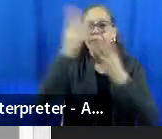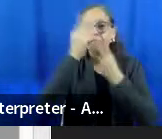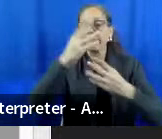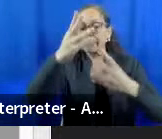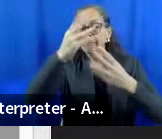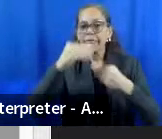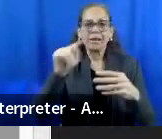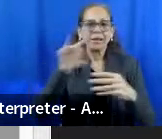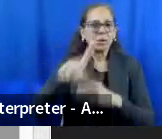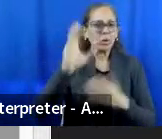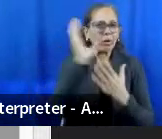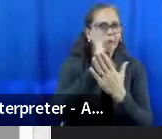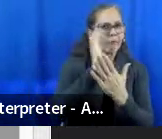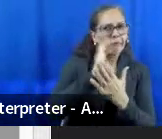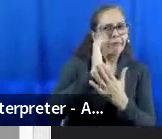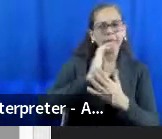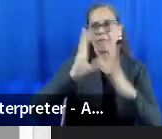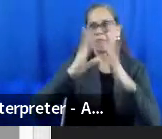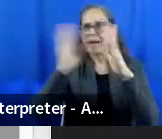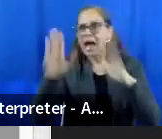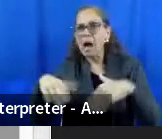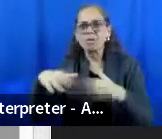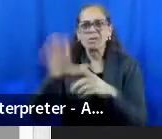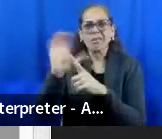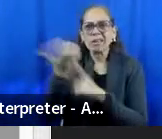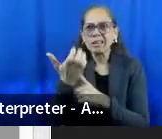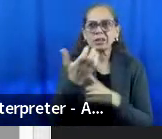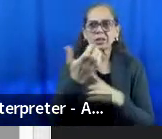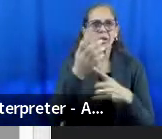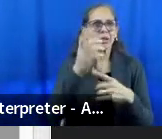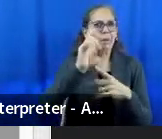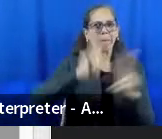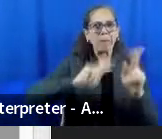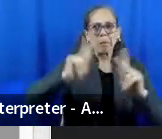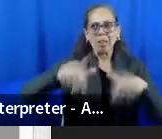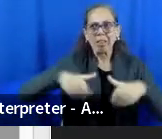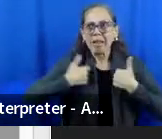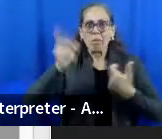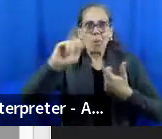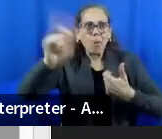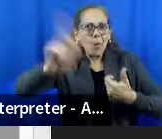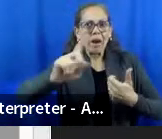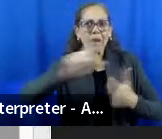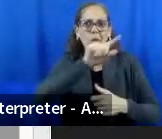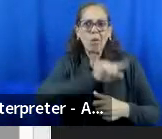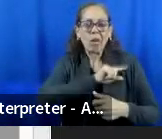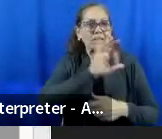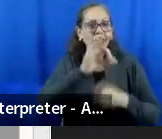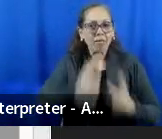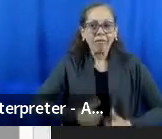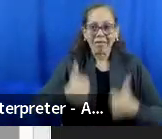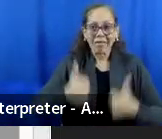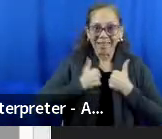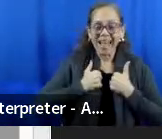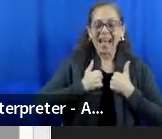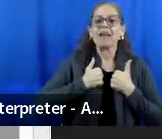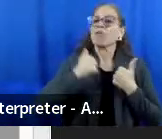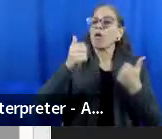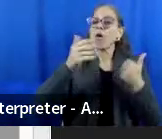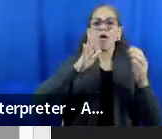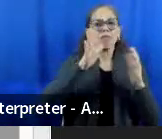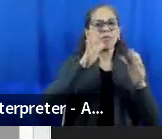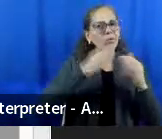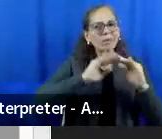to explore data about housing conditions, demographics, quality of life, and more at the neighborhood up through the citywide